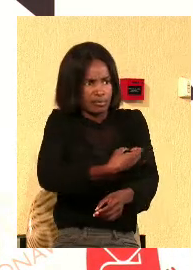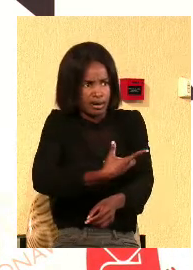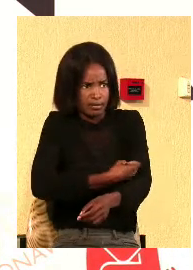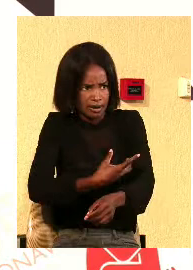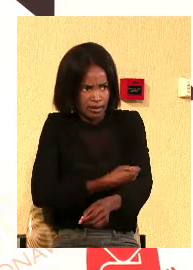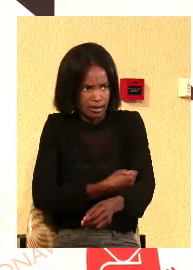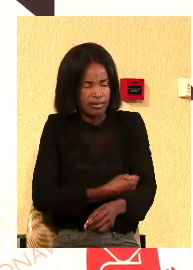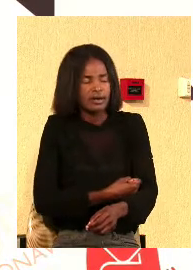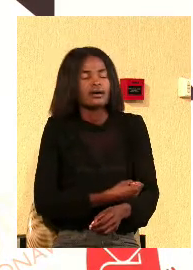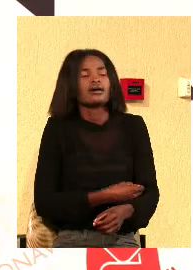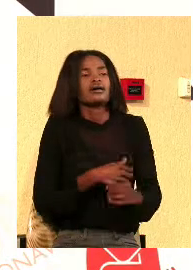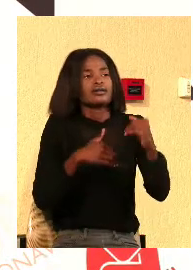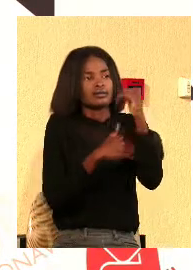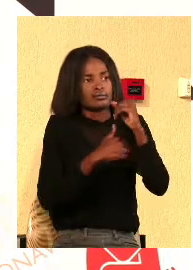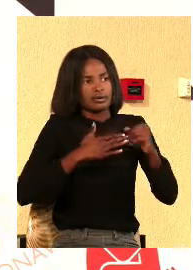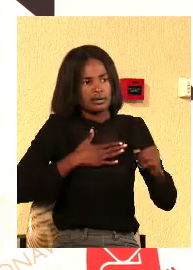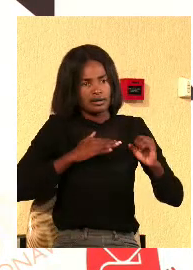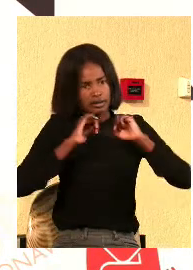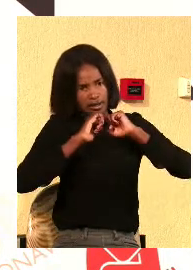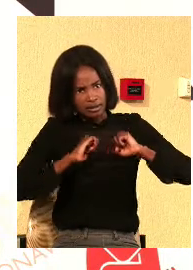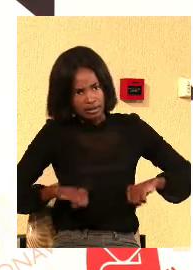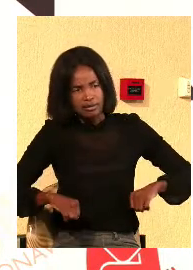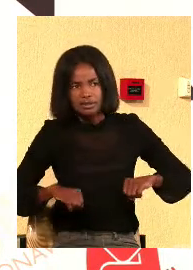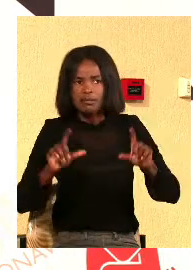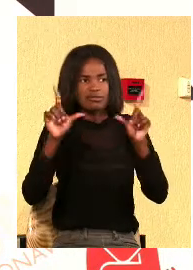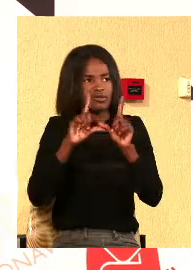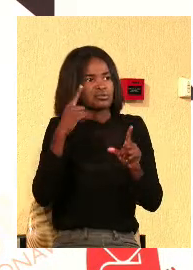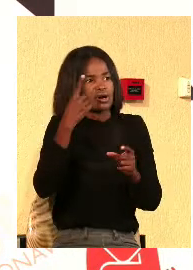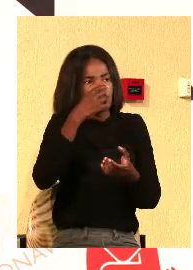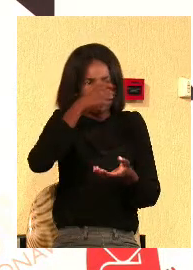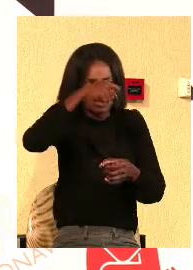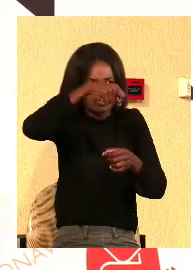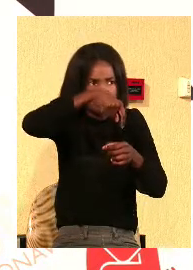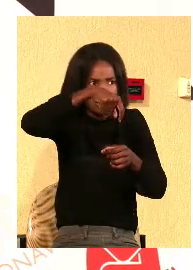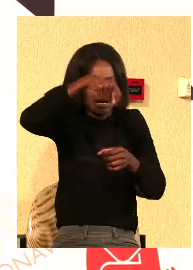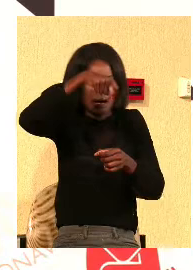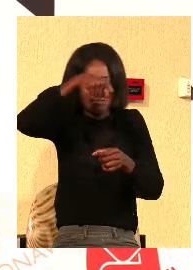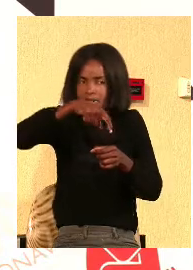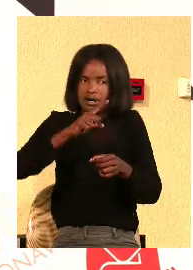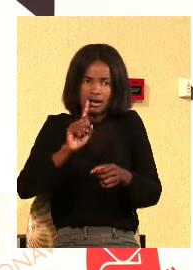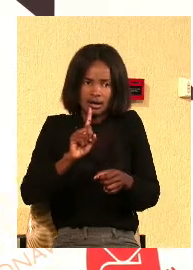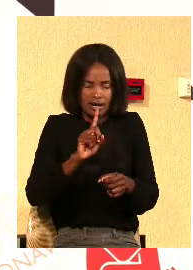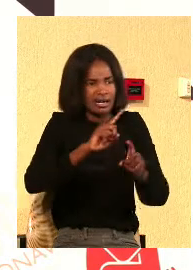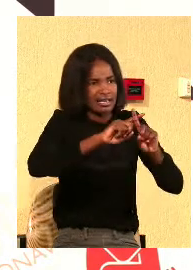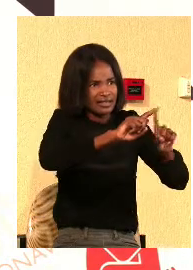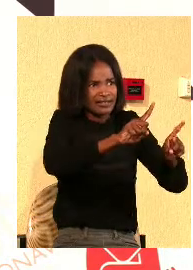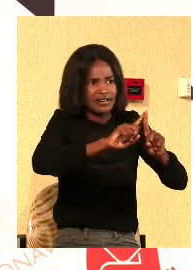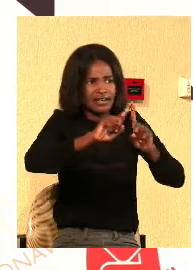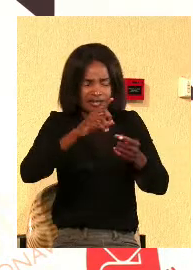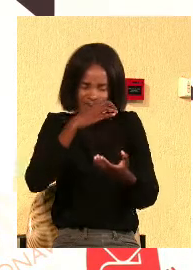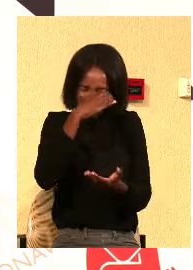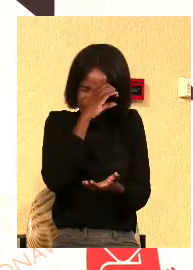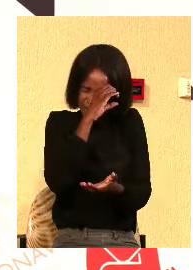or shows you where to decentralize, which one is the priority area. So as soon as we get all